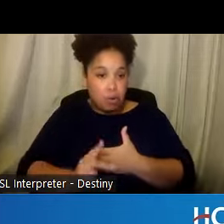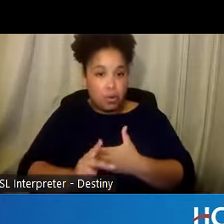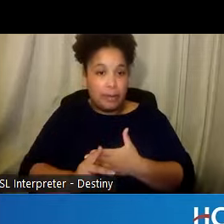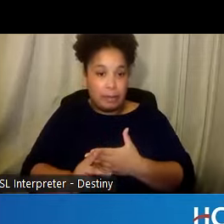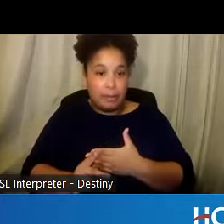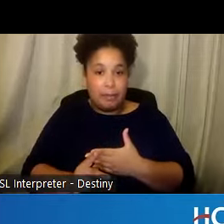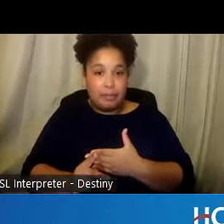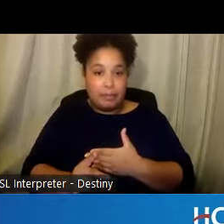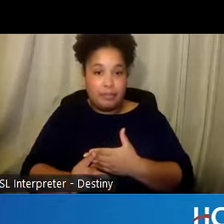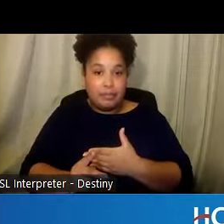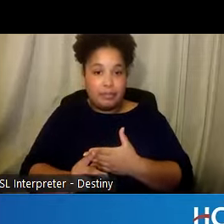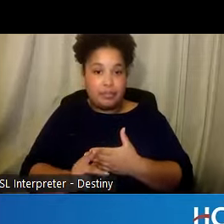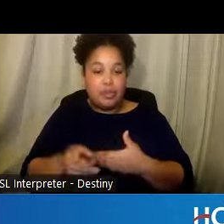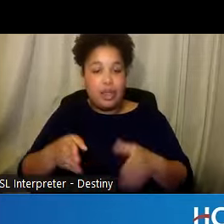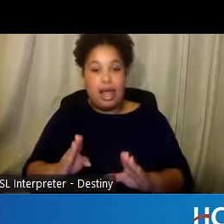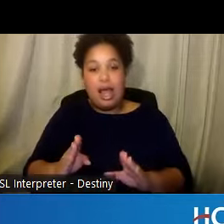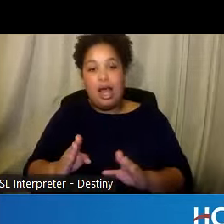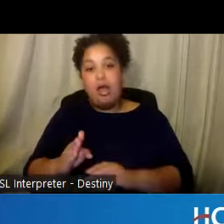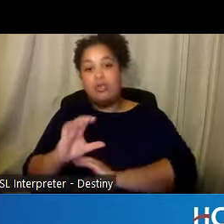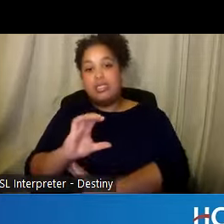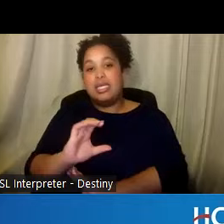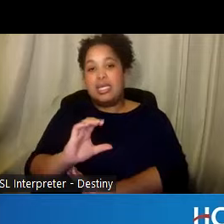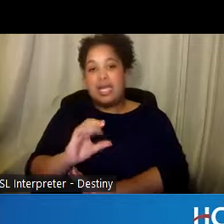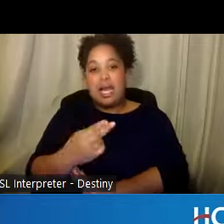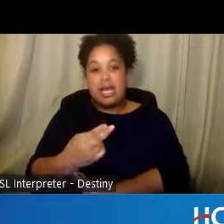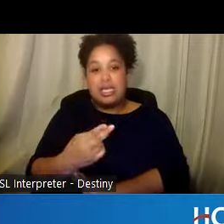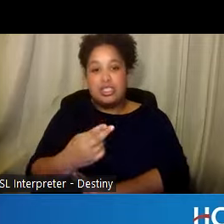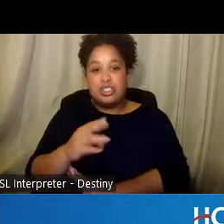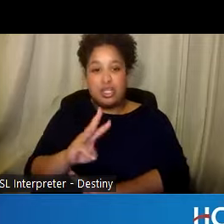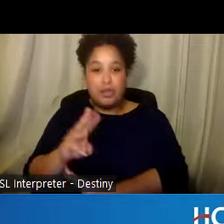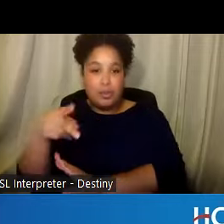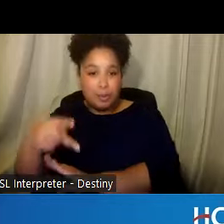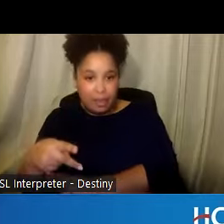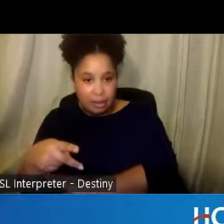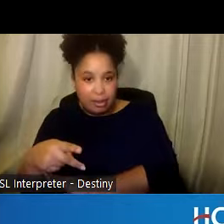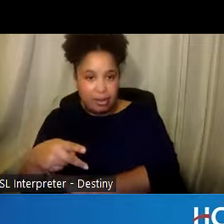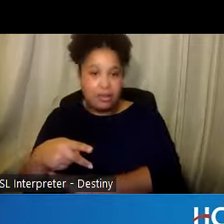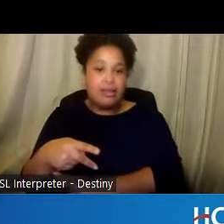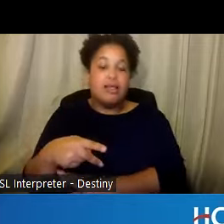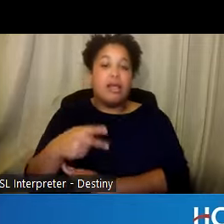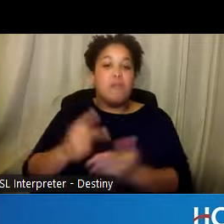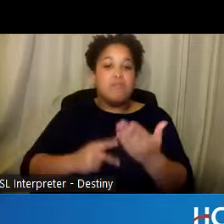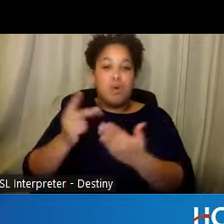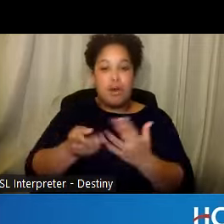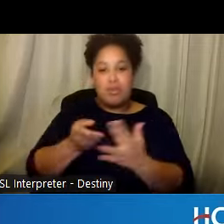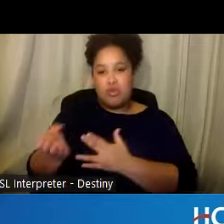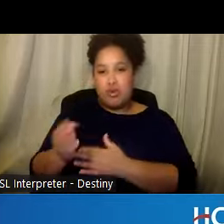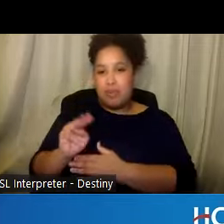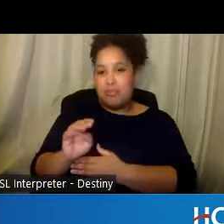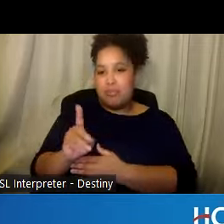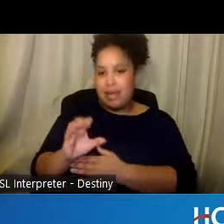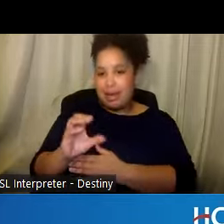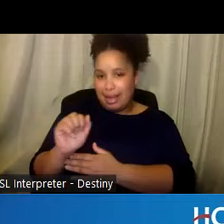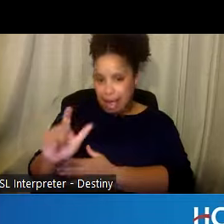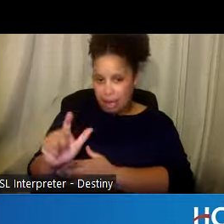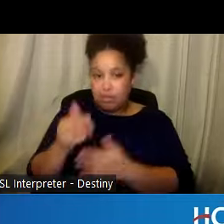allow CHWP workforce to bill through Medi-Cal. And right now where we are